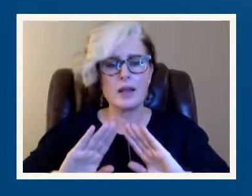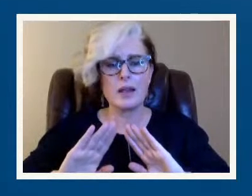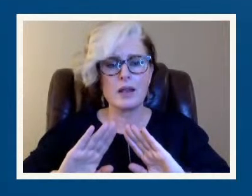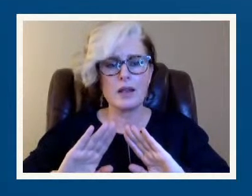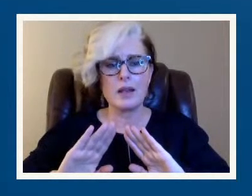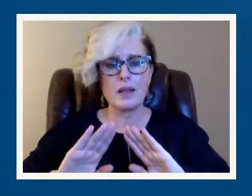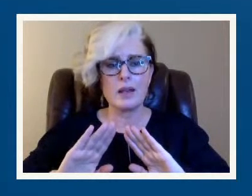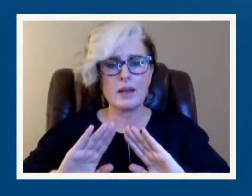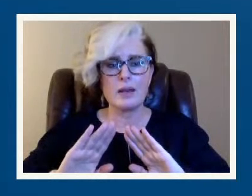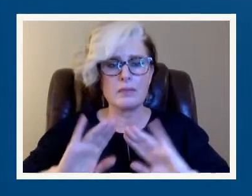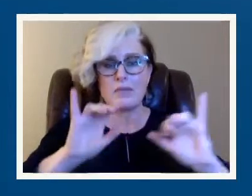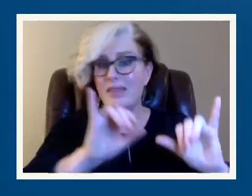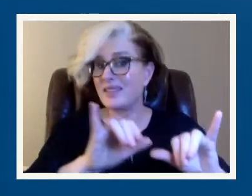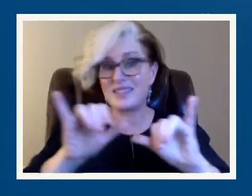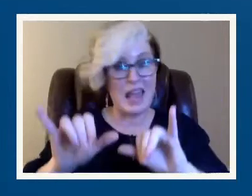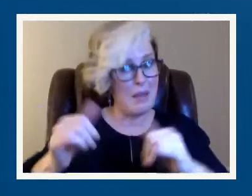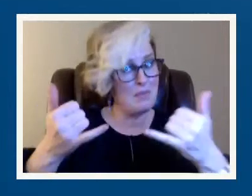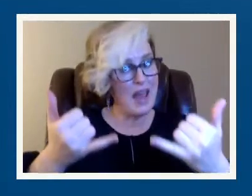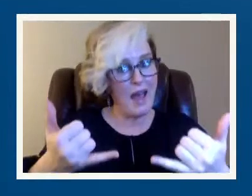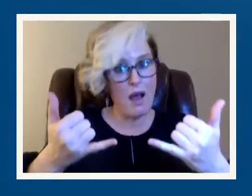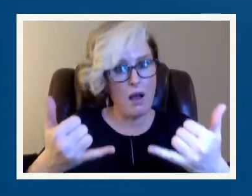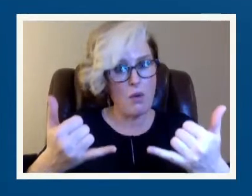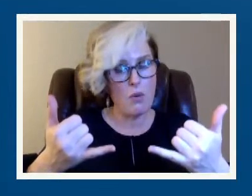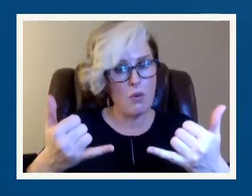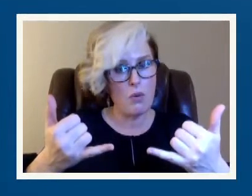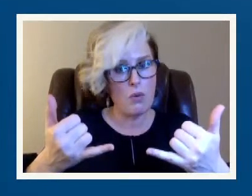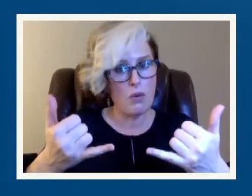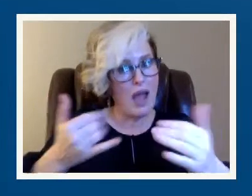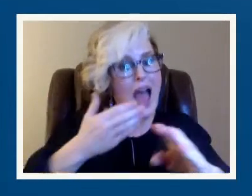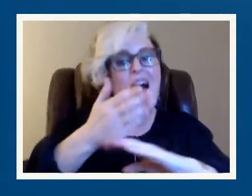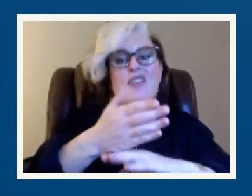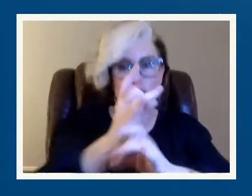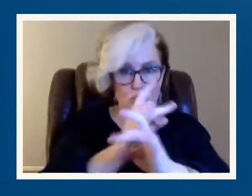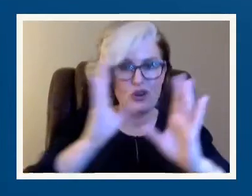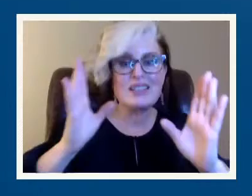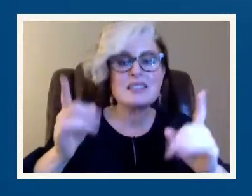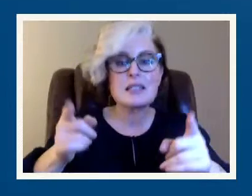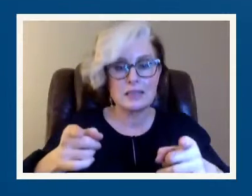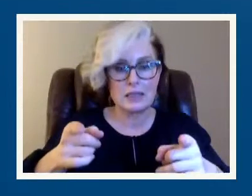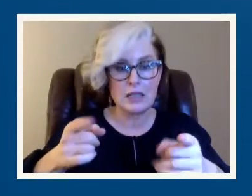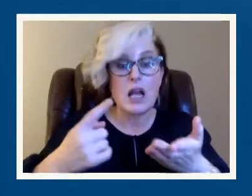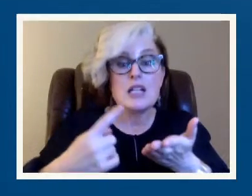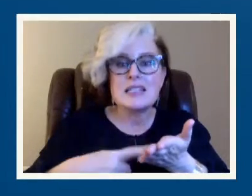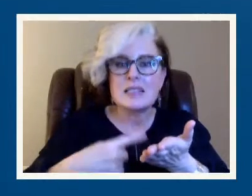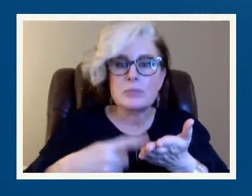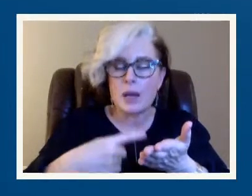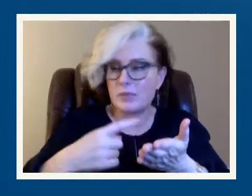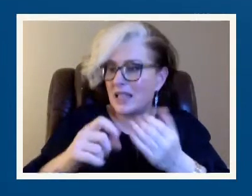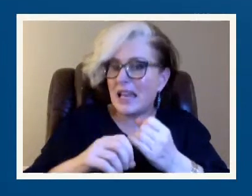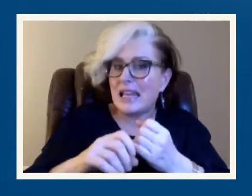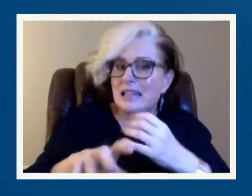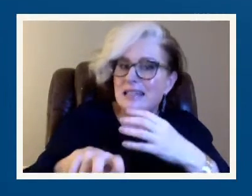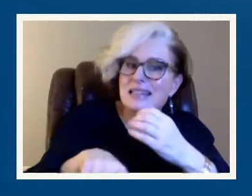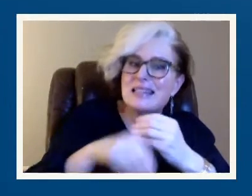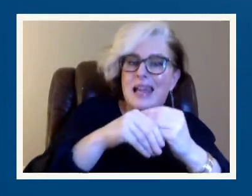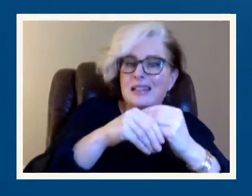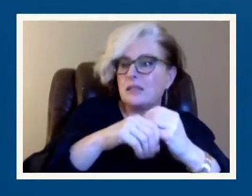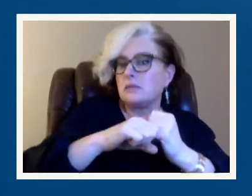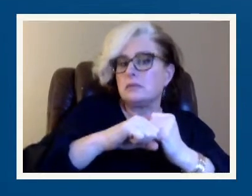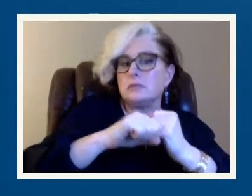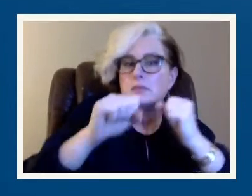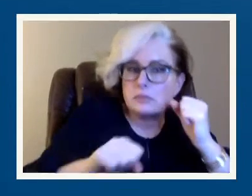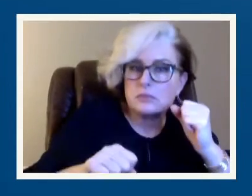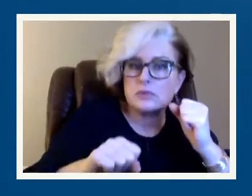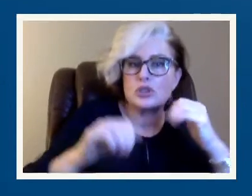And just like they are right now, after we're coming out of a crisis. Sometimes it takes a while for things to settle down,